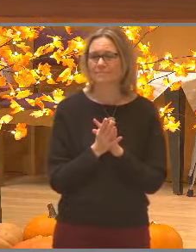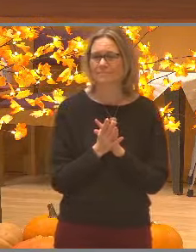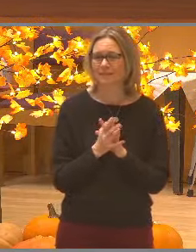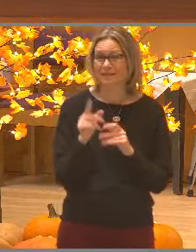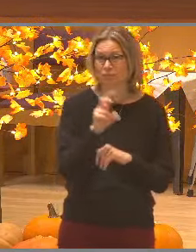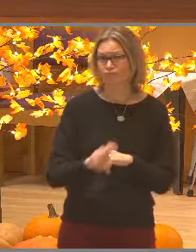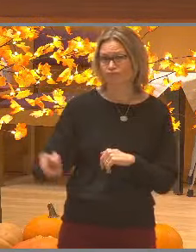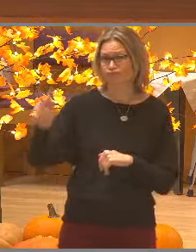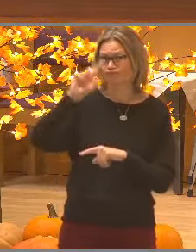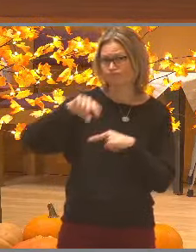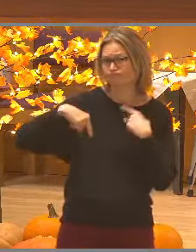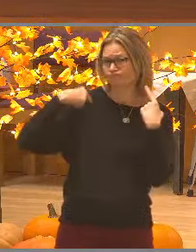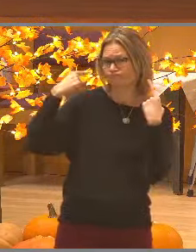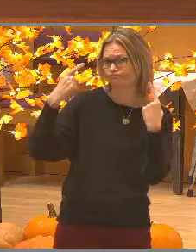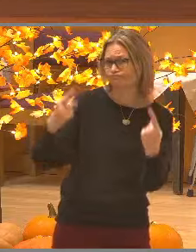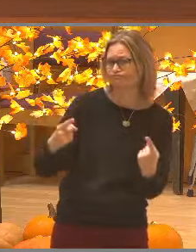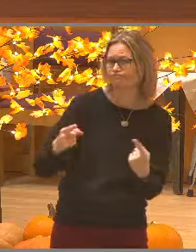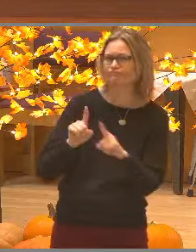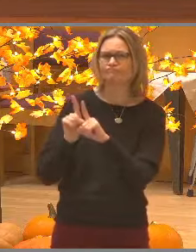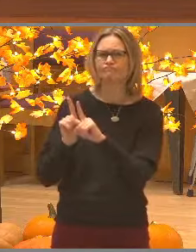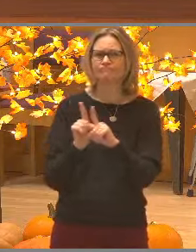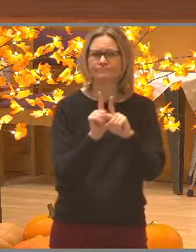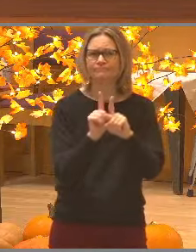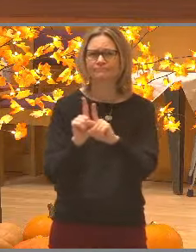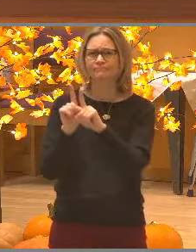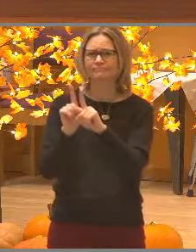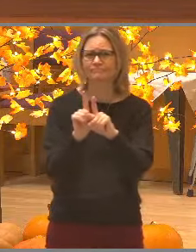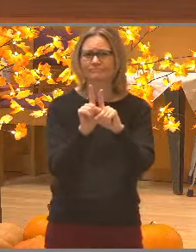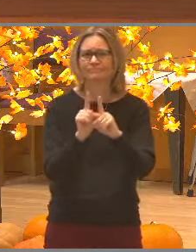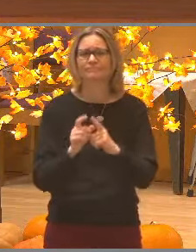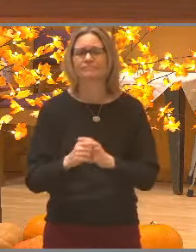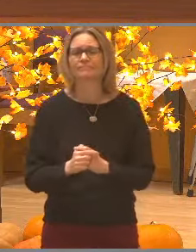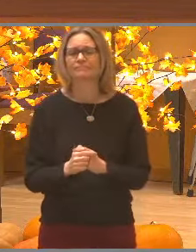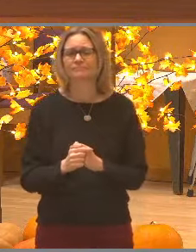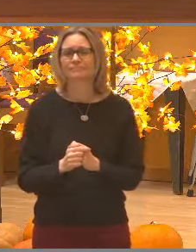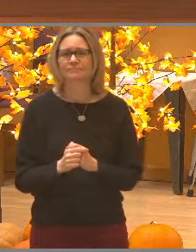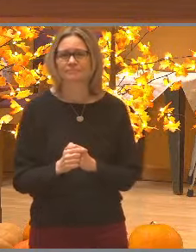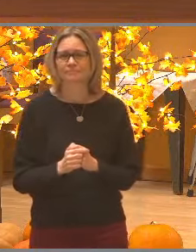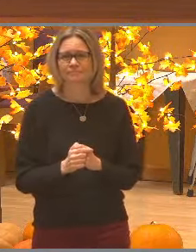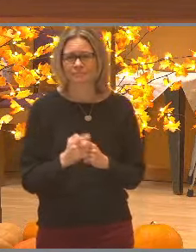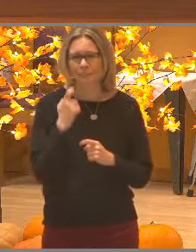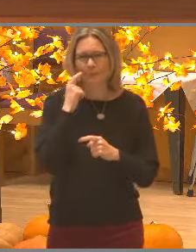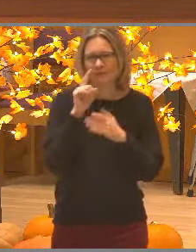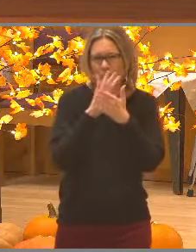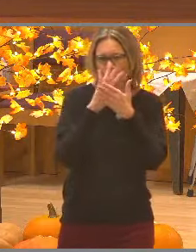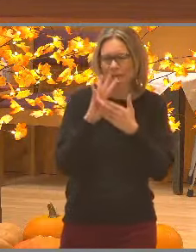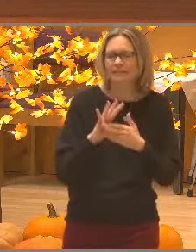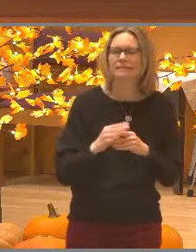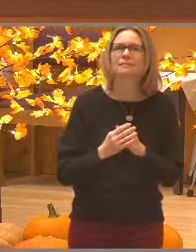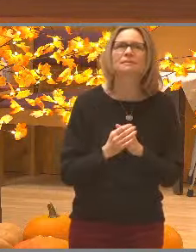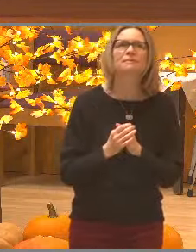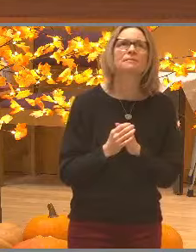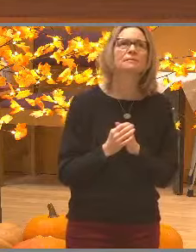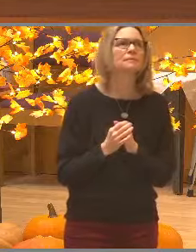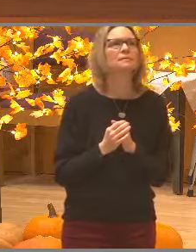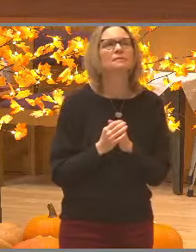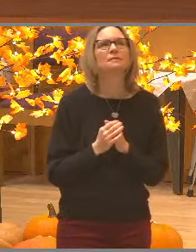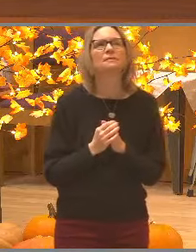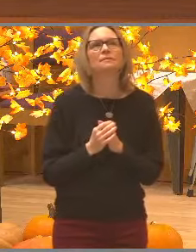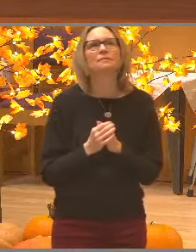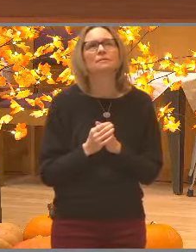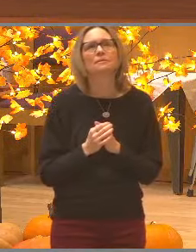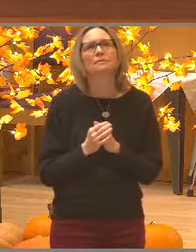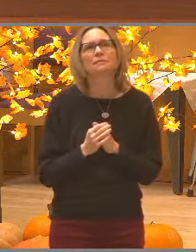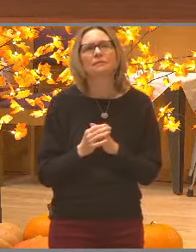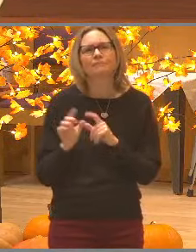journey together for 4 weeks, my dear siblings in Christ. We have been walking together to remember that we